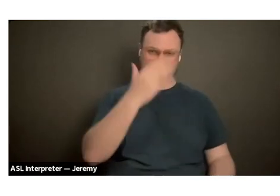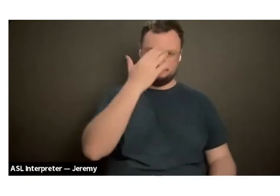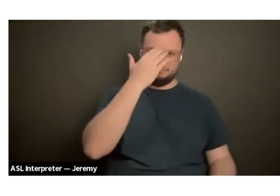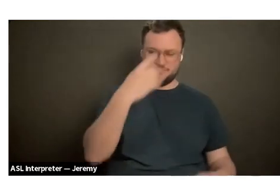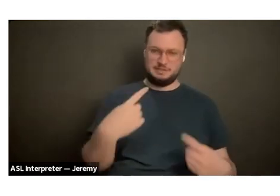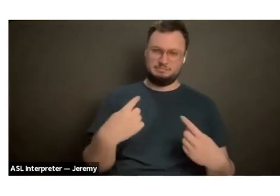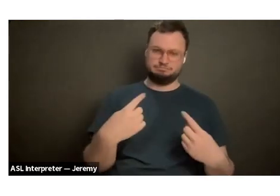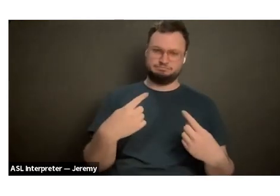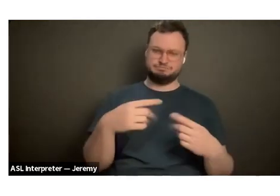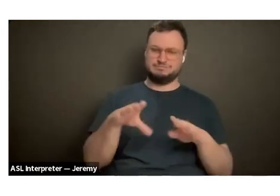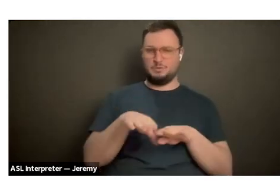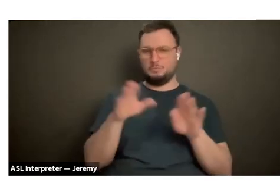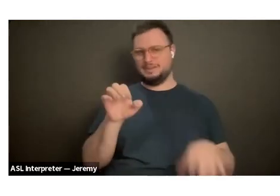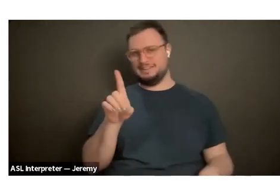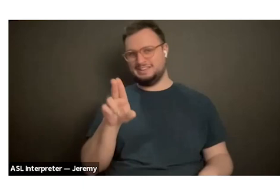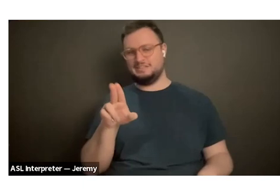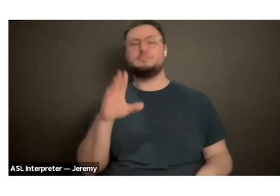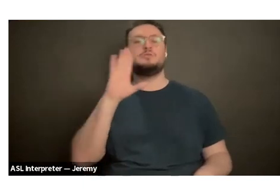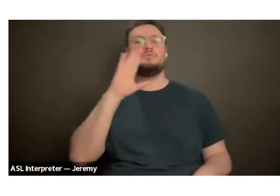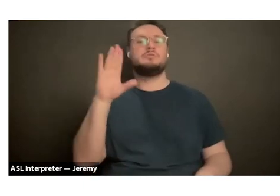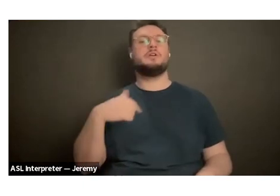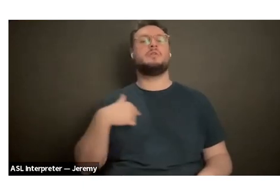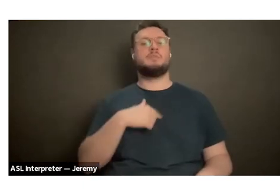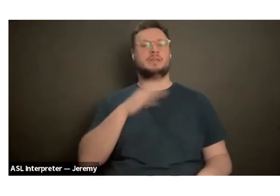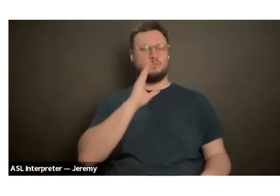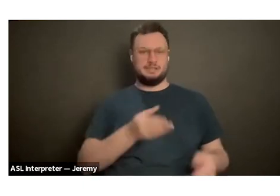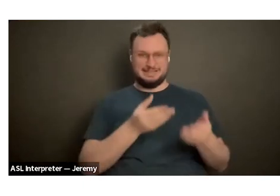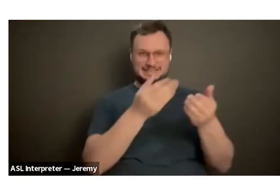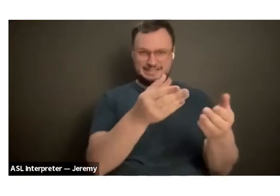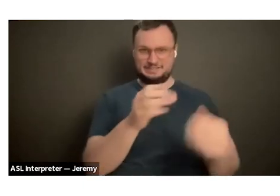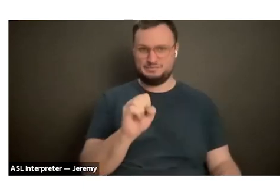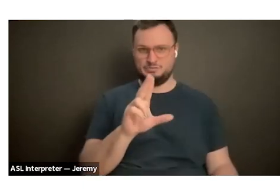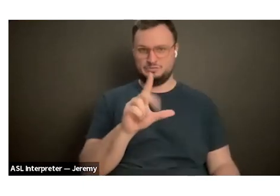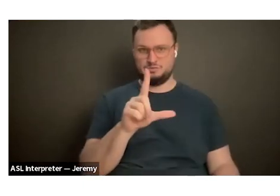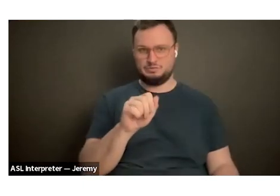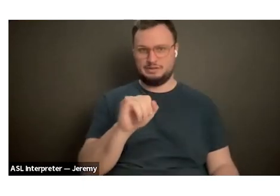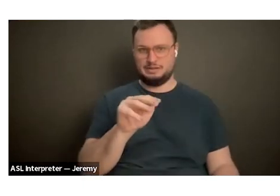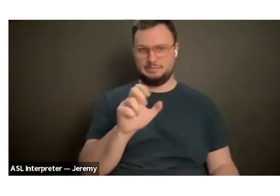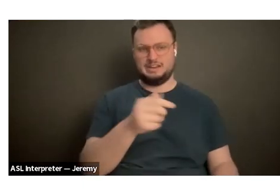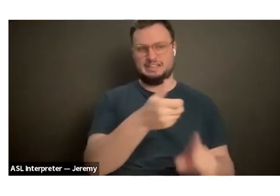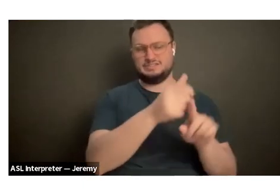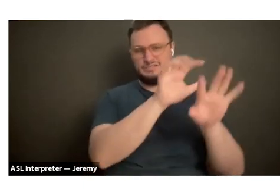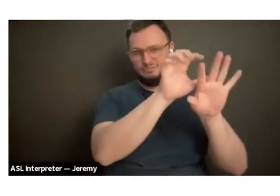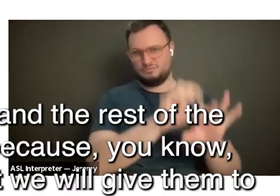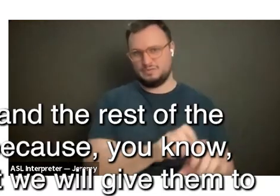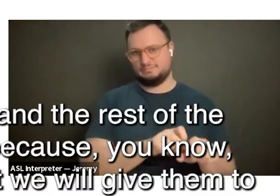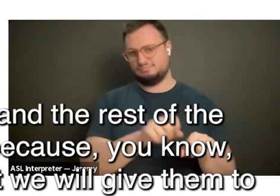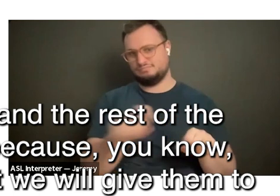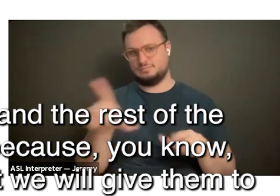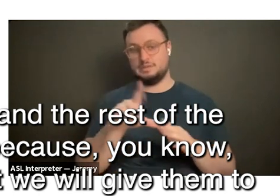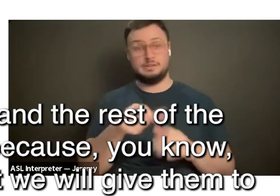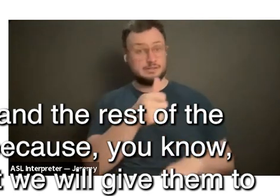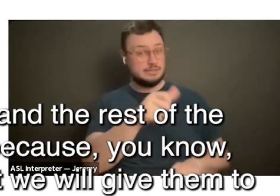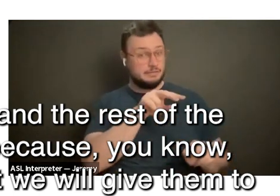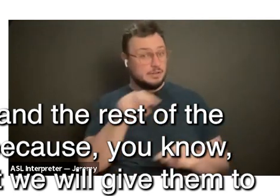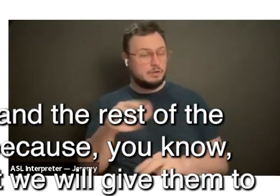EDU class, that we will give them to you and then you will respond in writing. So let's get to it. Do you want to take a look or do you